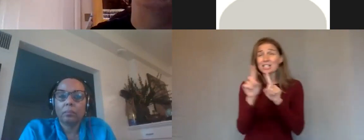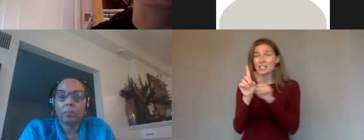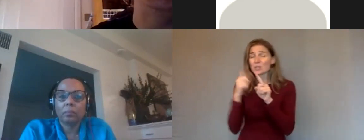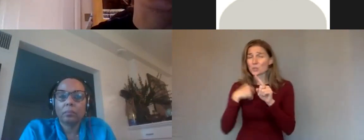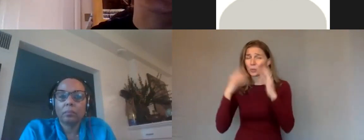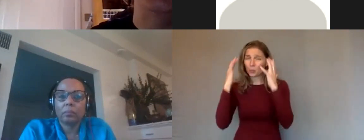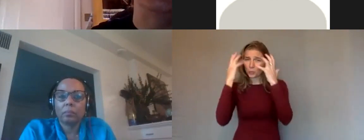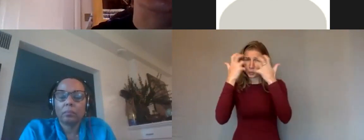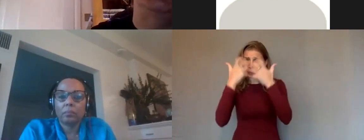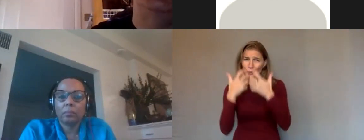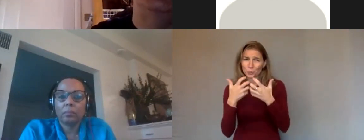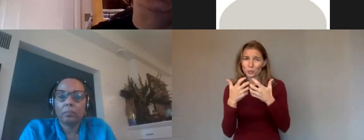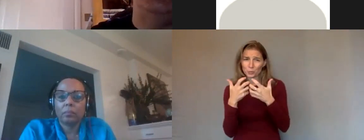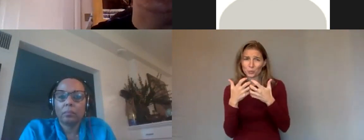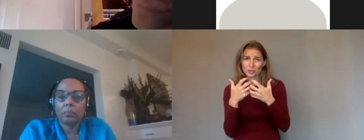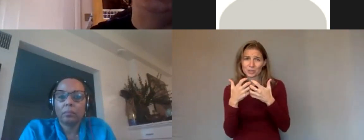I worry about